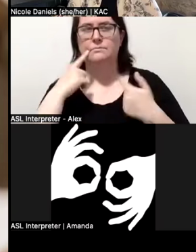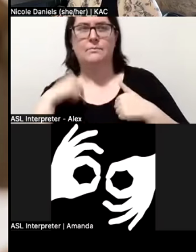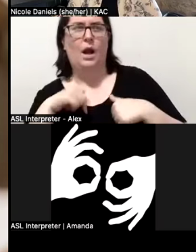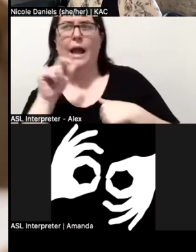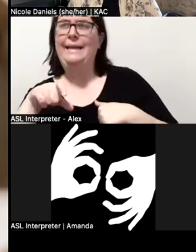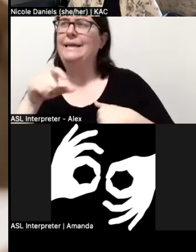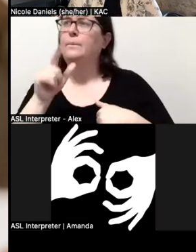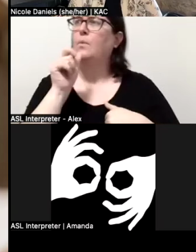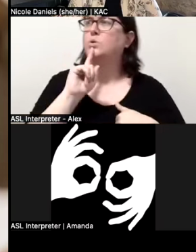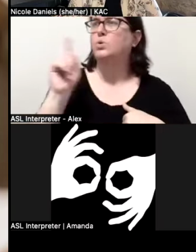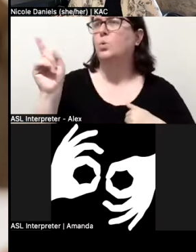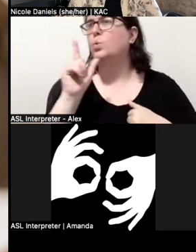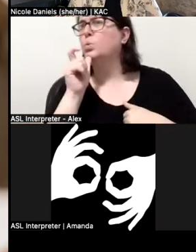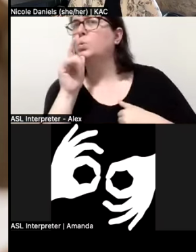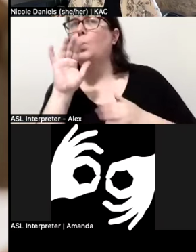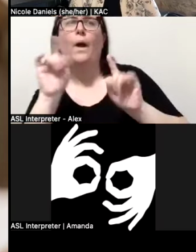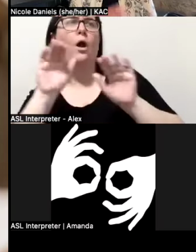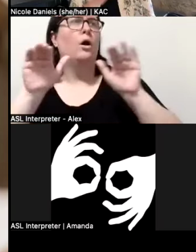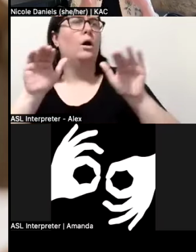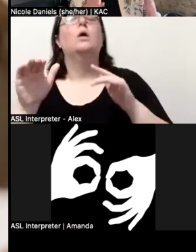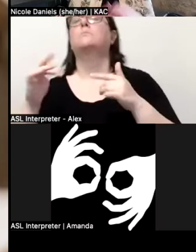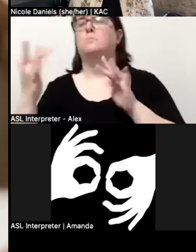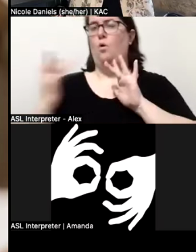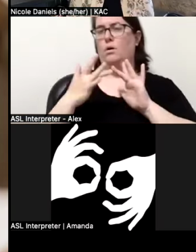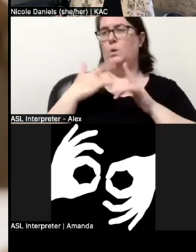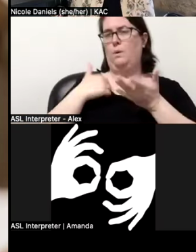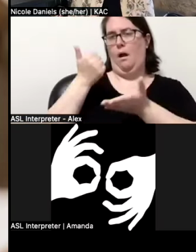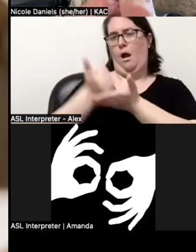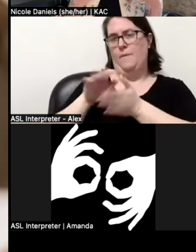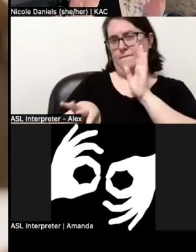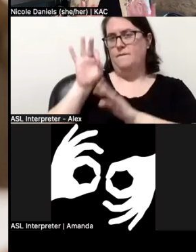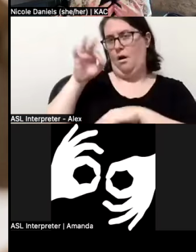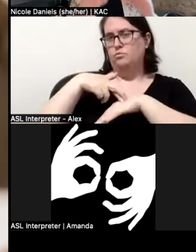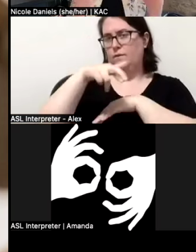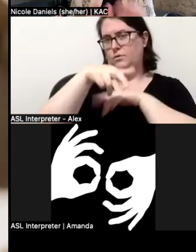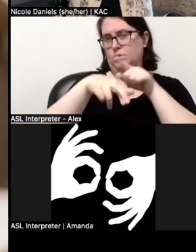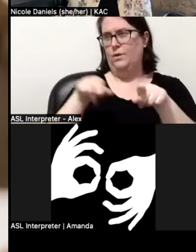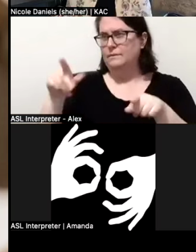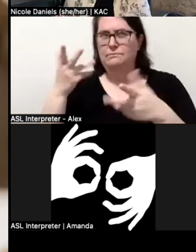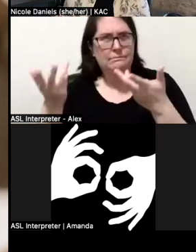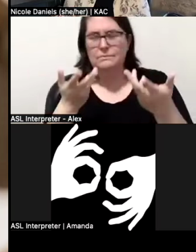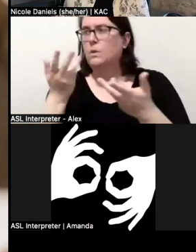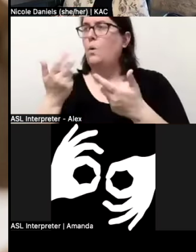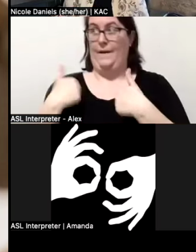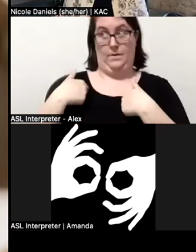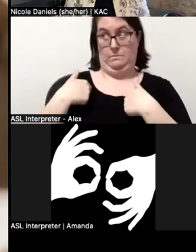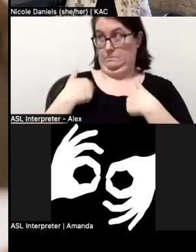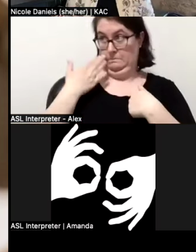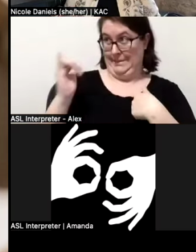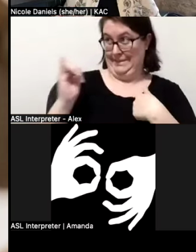be of use to artists with accessibility needs. And if there's a gap in our knowledge, we're happy to do some research to find tools that may be helpful for